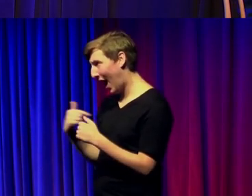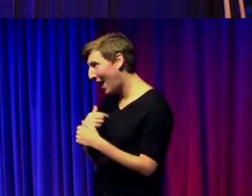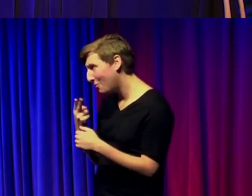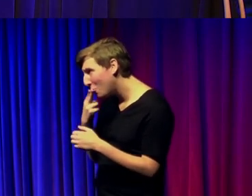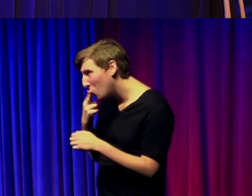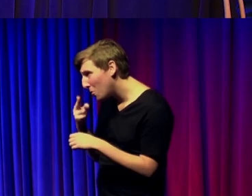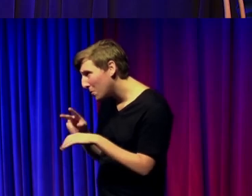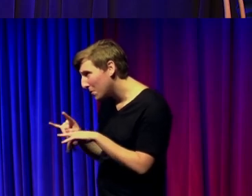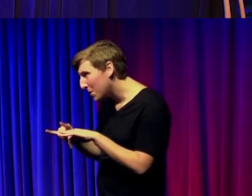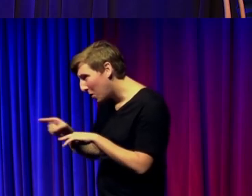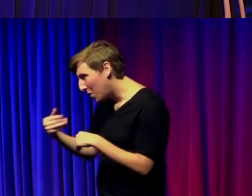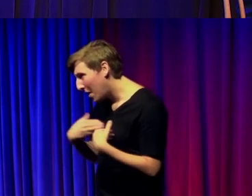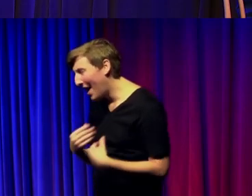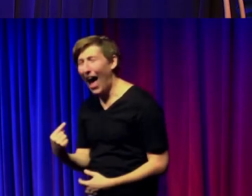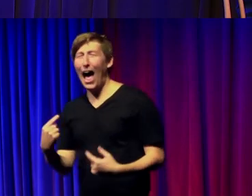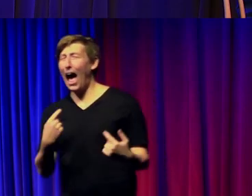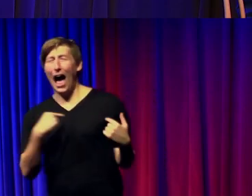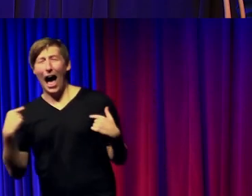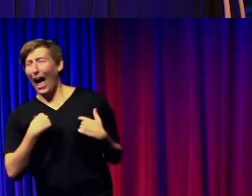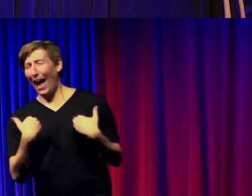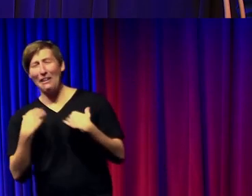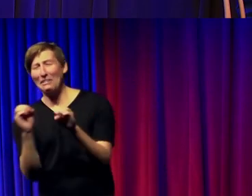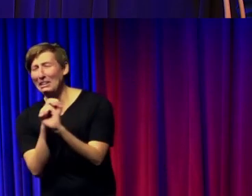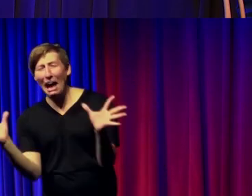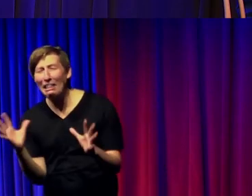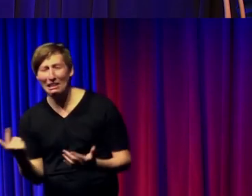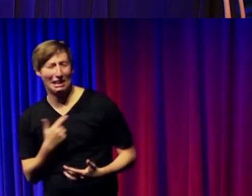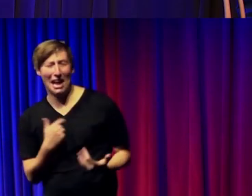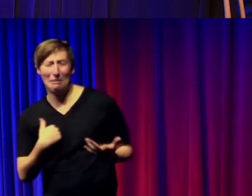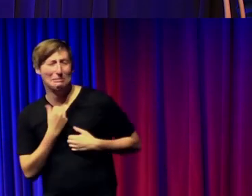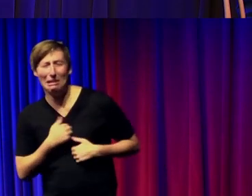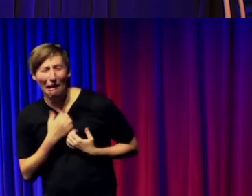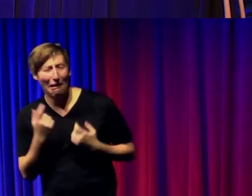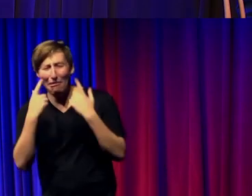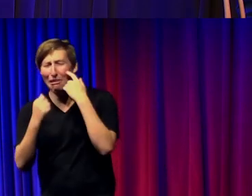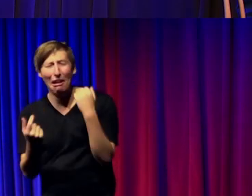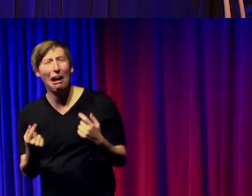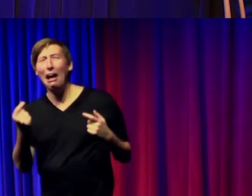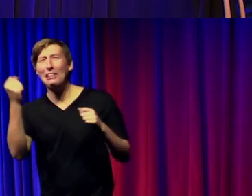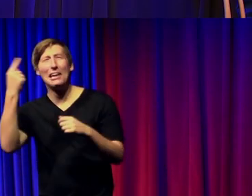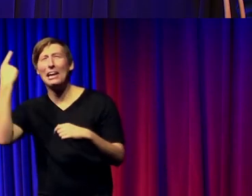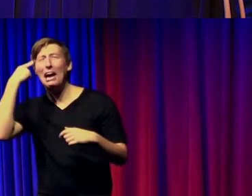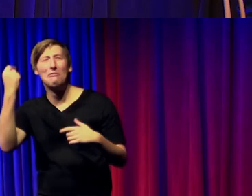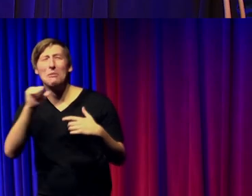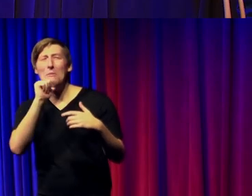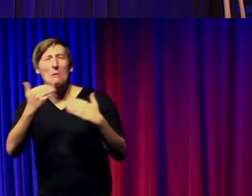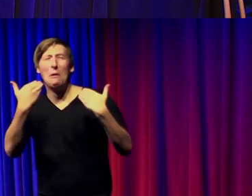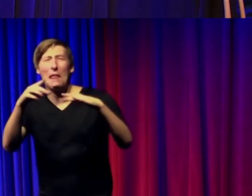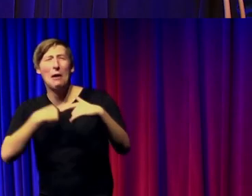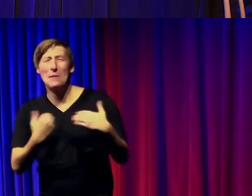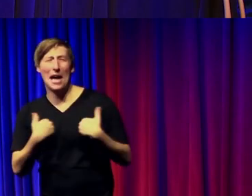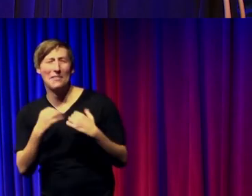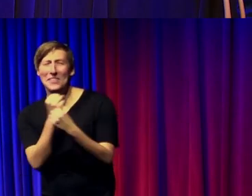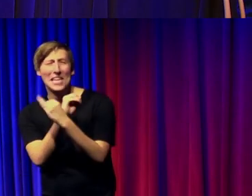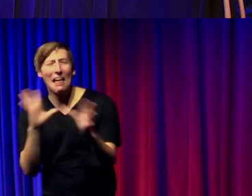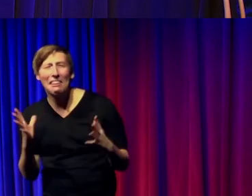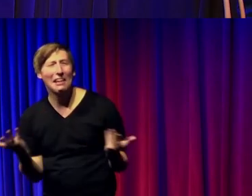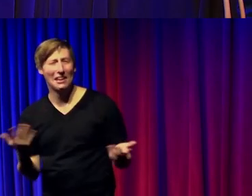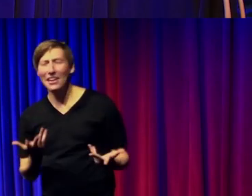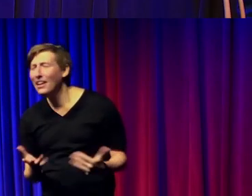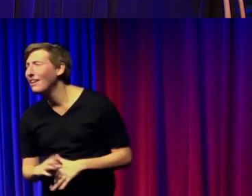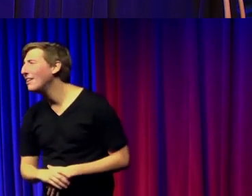And I was like, no, I don't have one because I don't have anything. And like, the government won't ever let me have